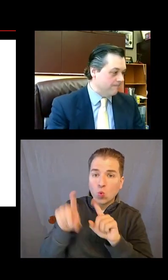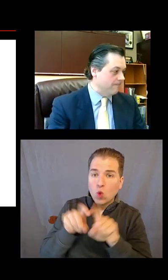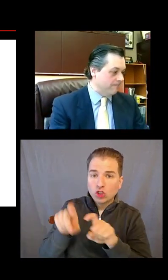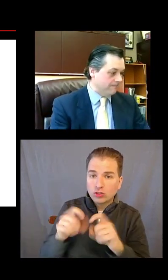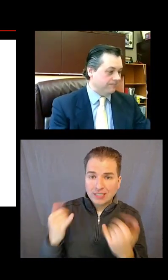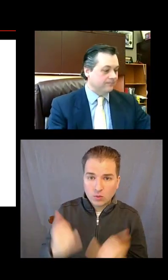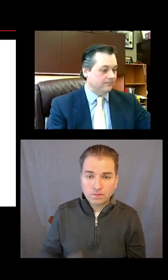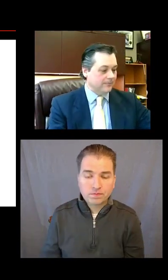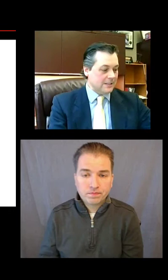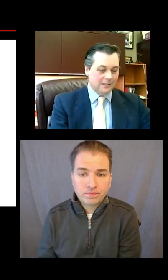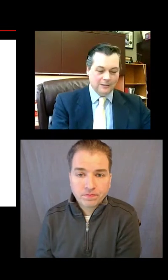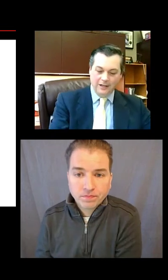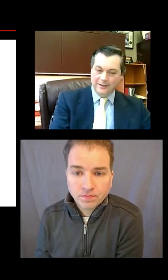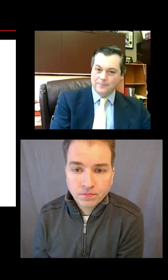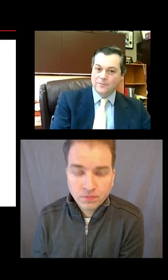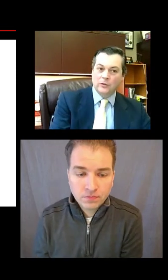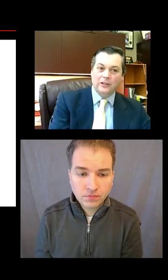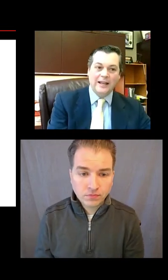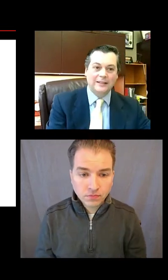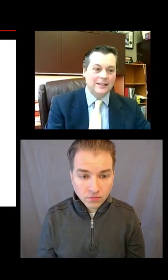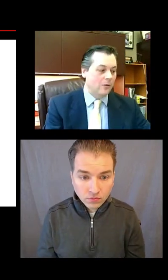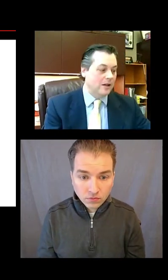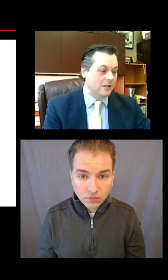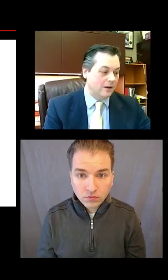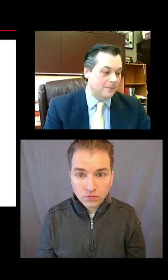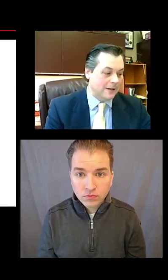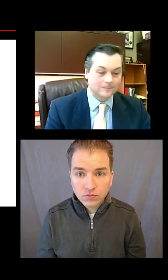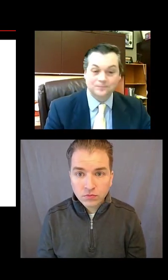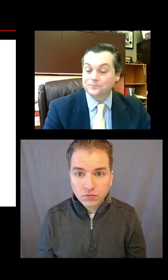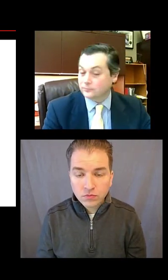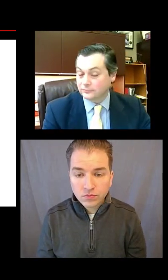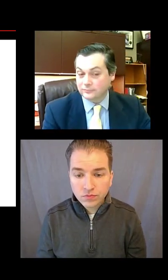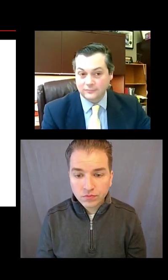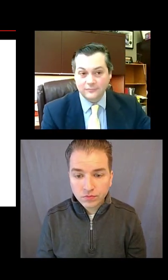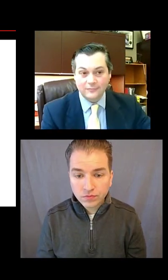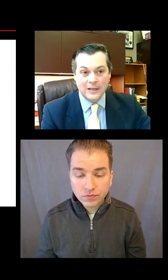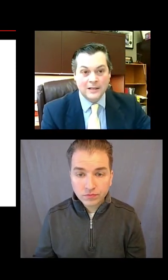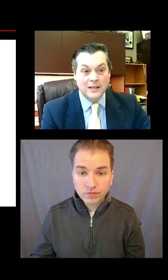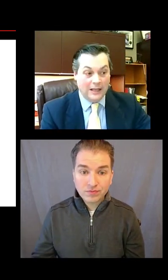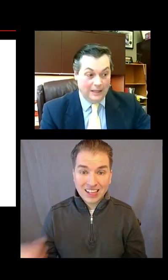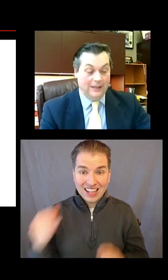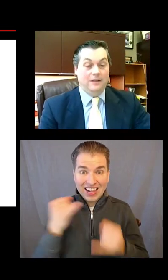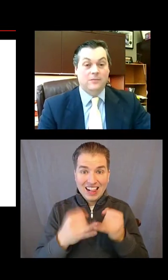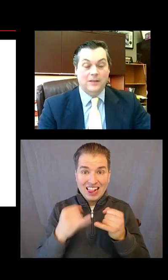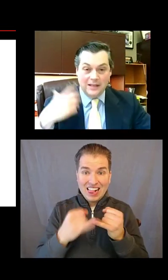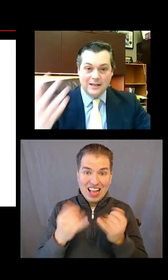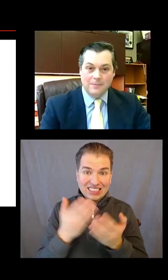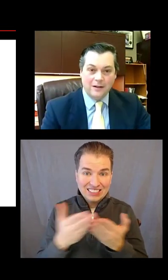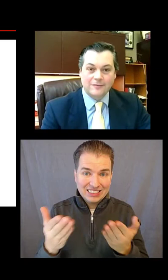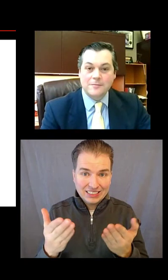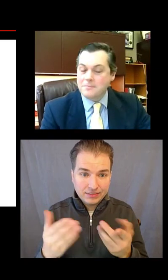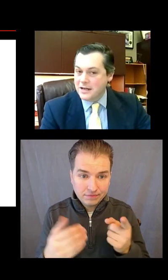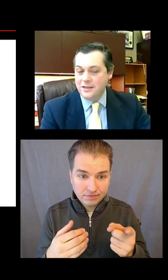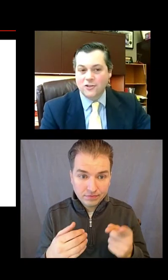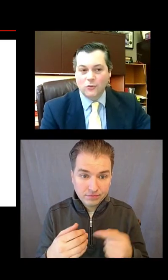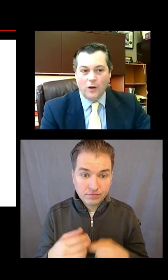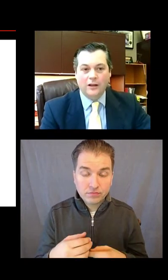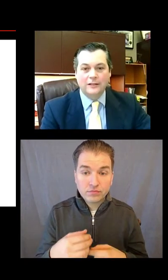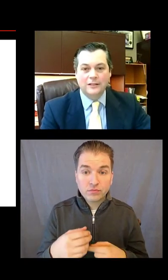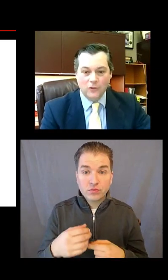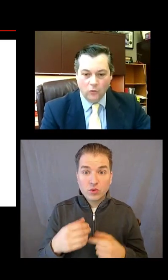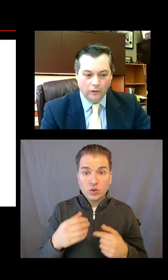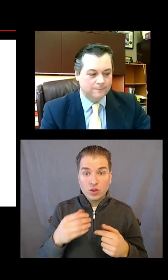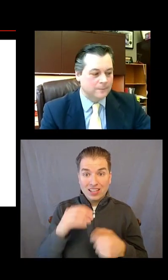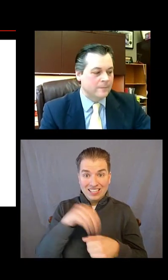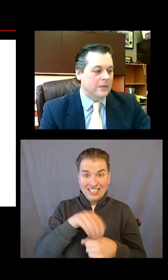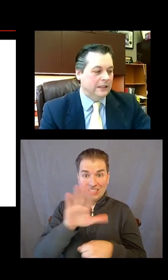yet. All right. Well, the last thing I want to talk about that I'm thinking about from the minute that you walk